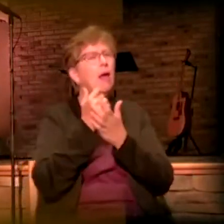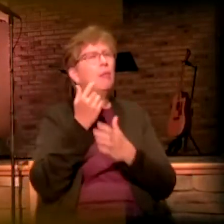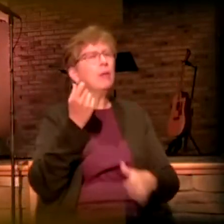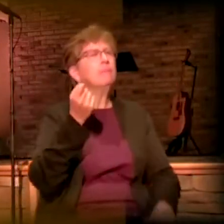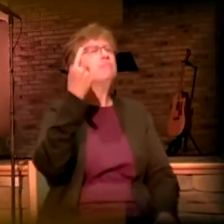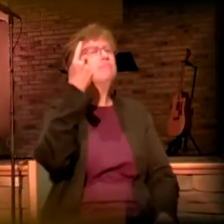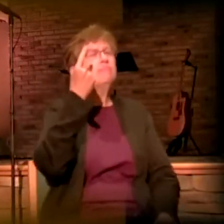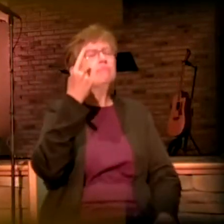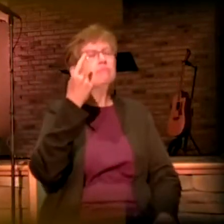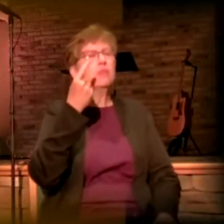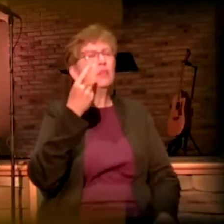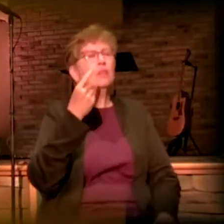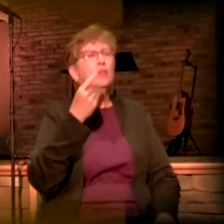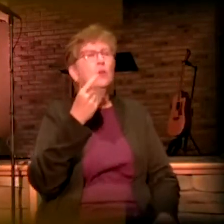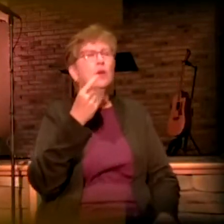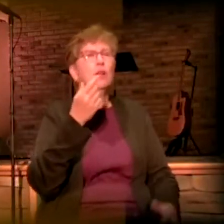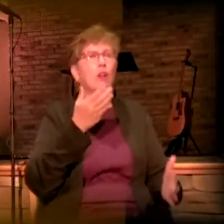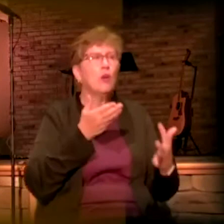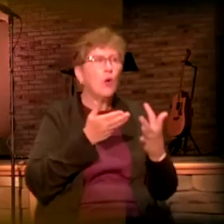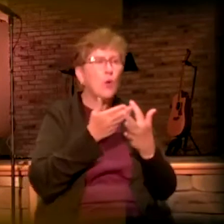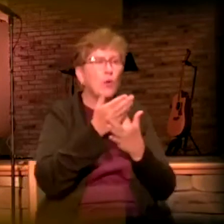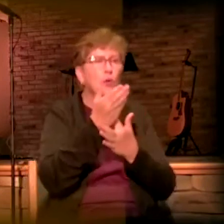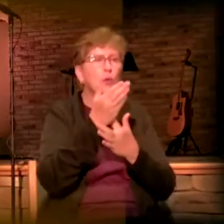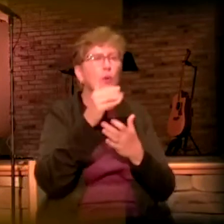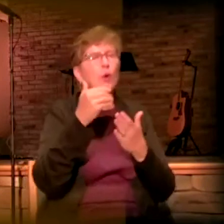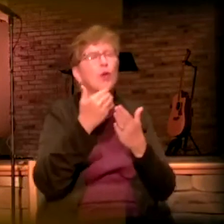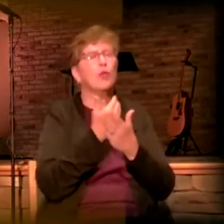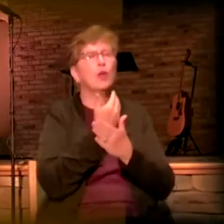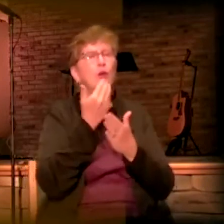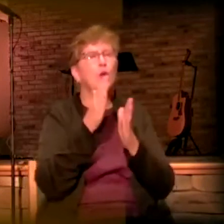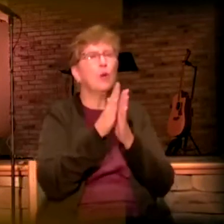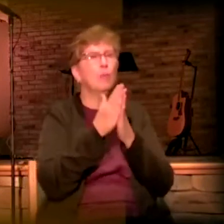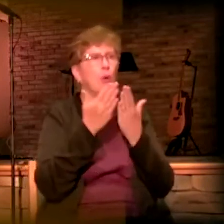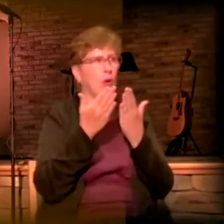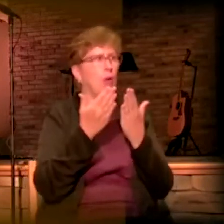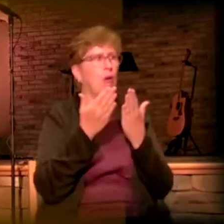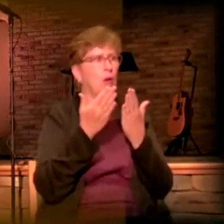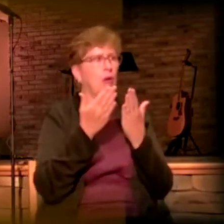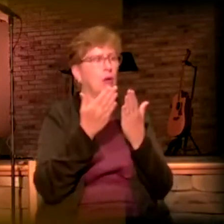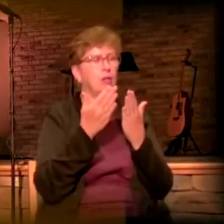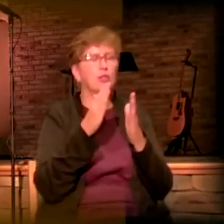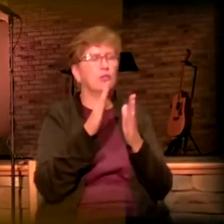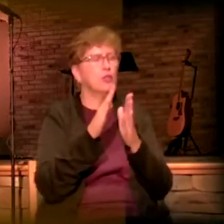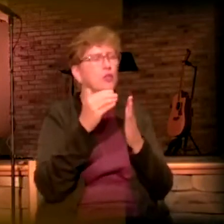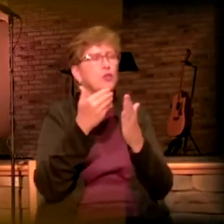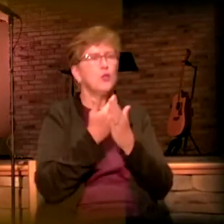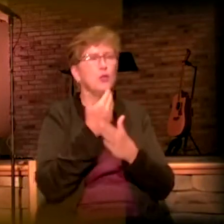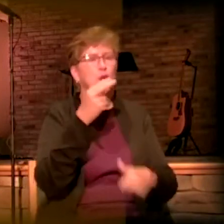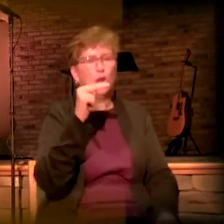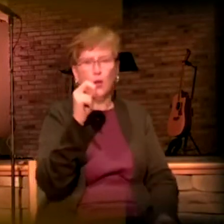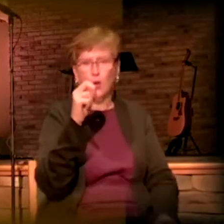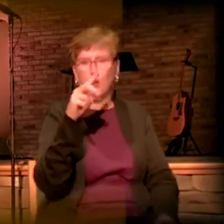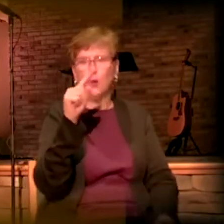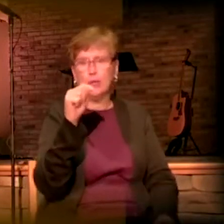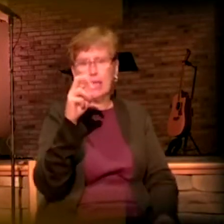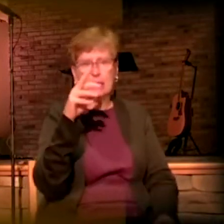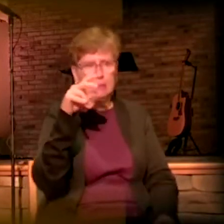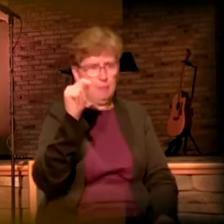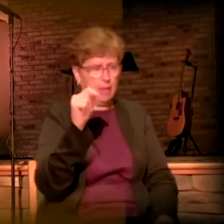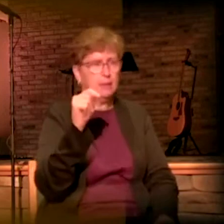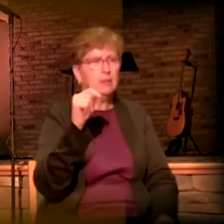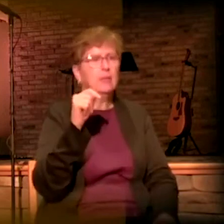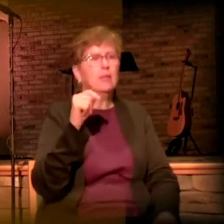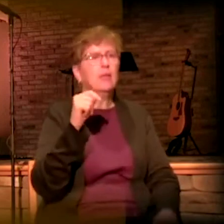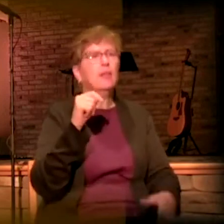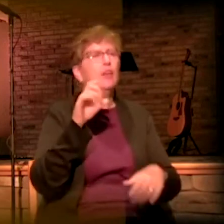little trip through the New Testament book of Acts. But before we get to these verses, I believe that the